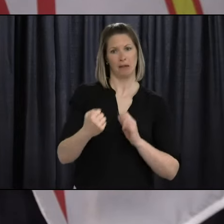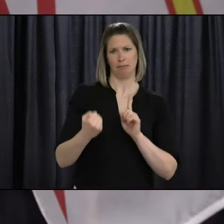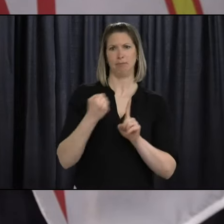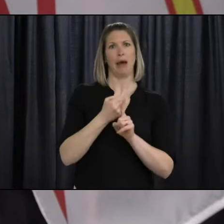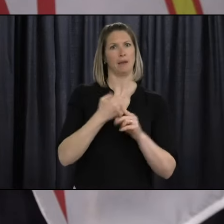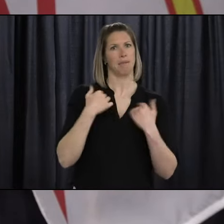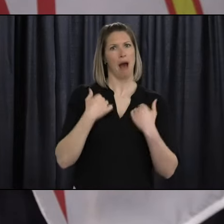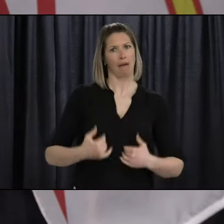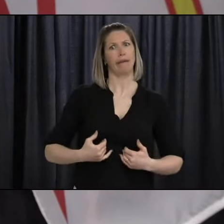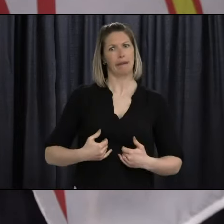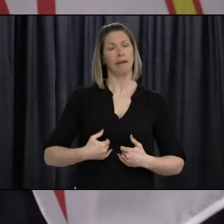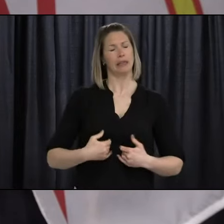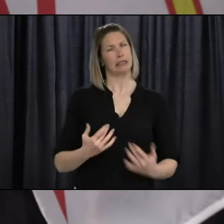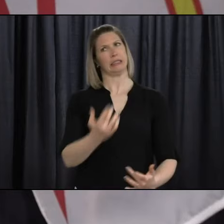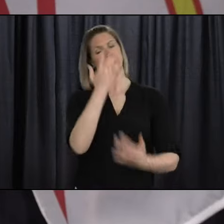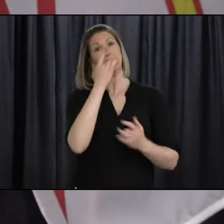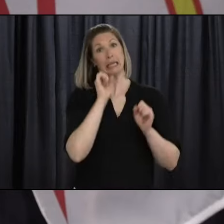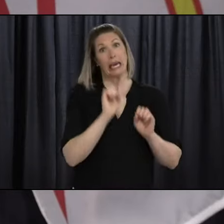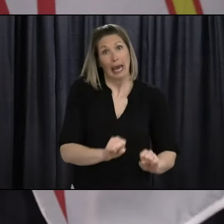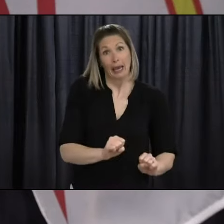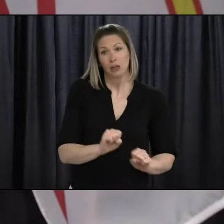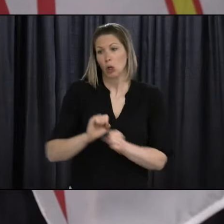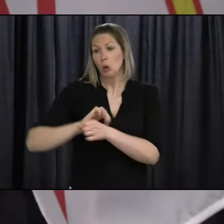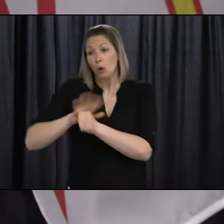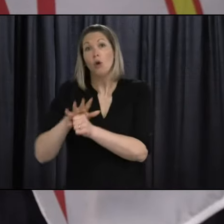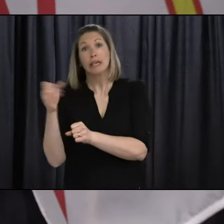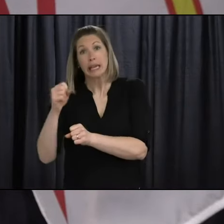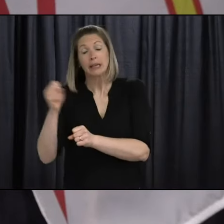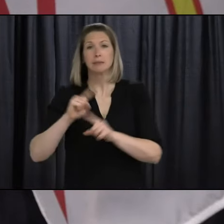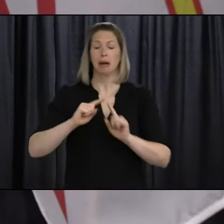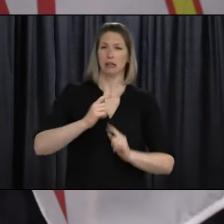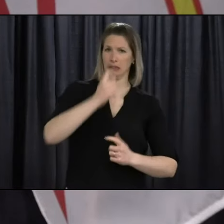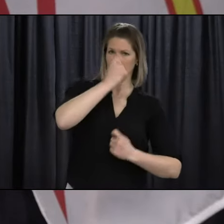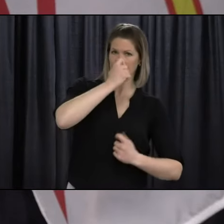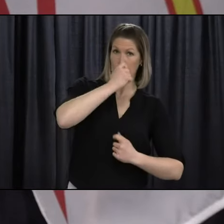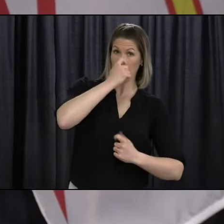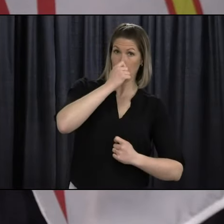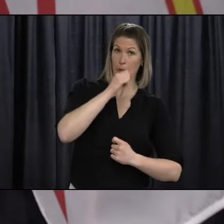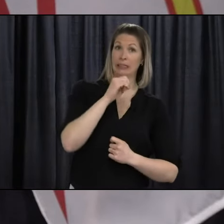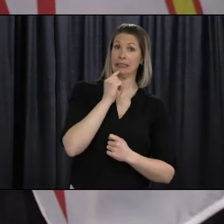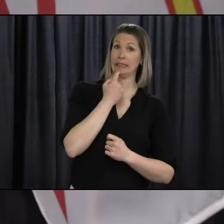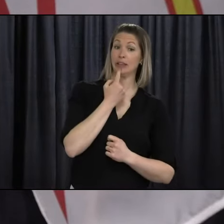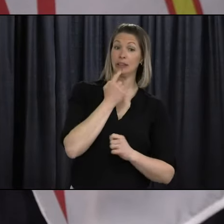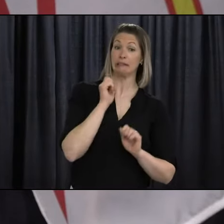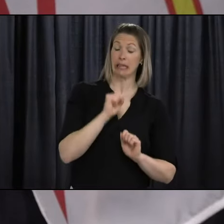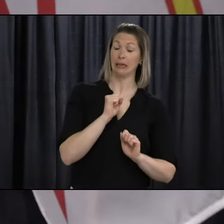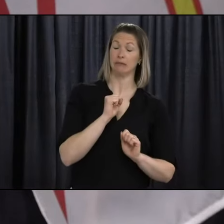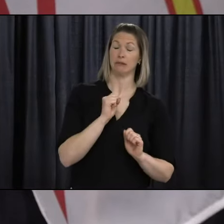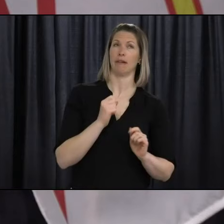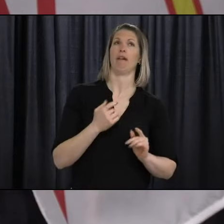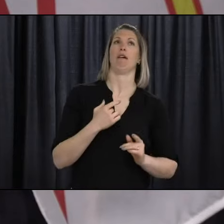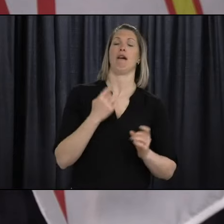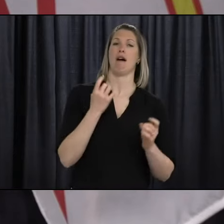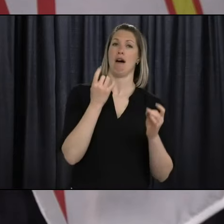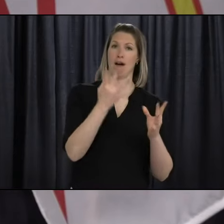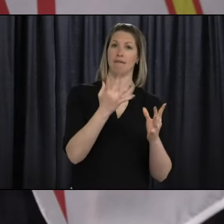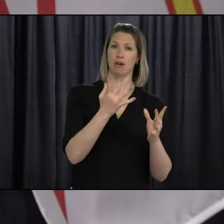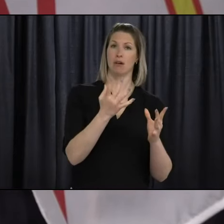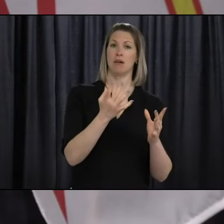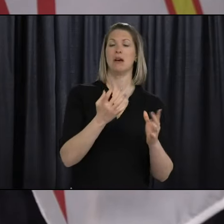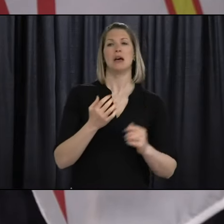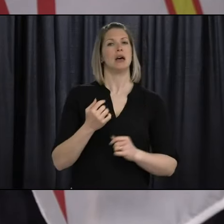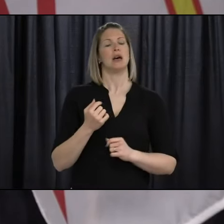So an influenza compared to those other viruses can actually feel quite severe. So it's more likely that it